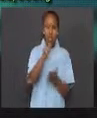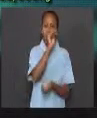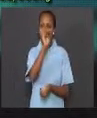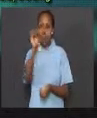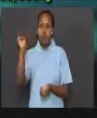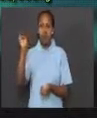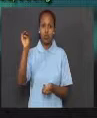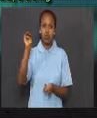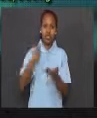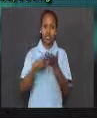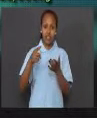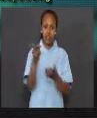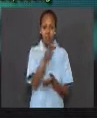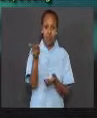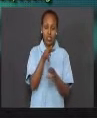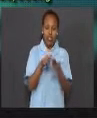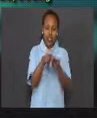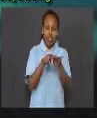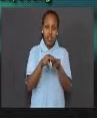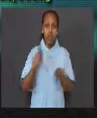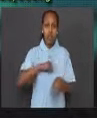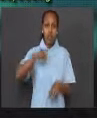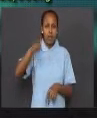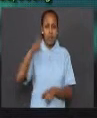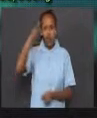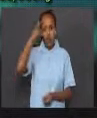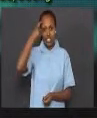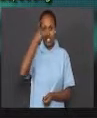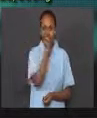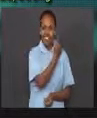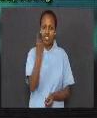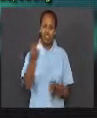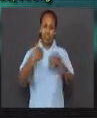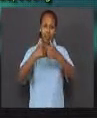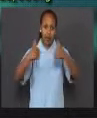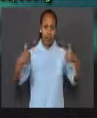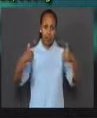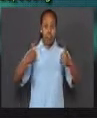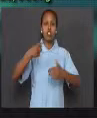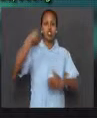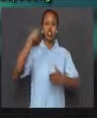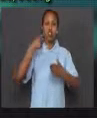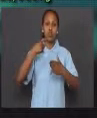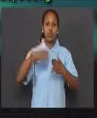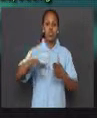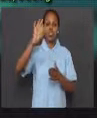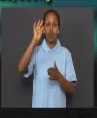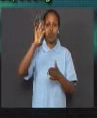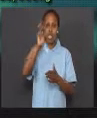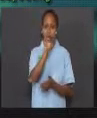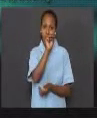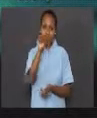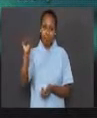of both trains, we must consider each separately to resolve their momentum.